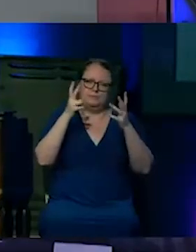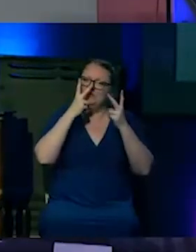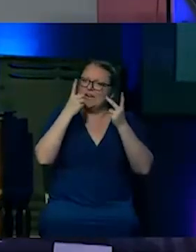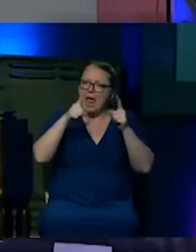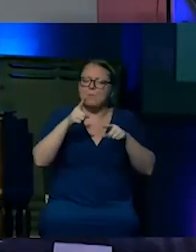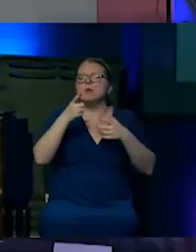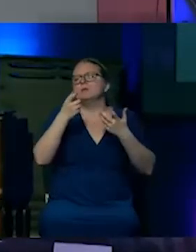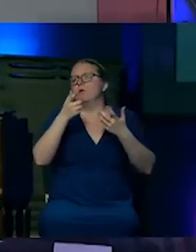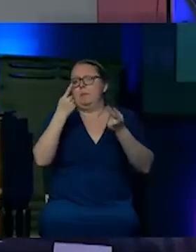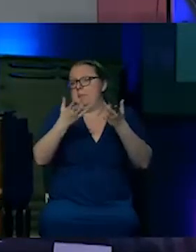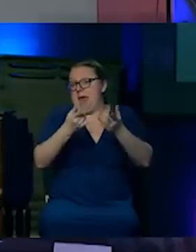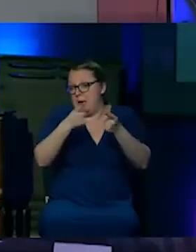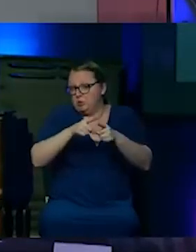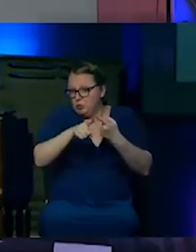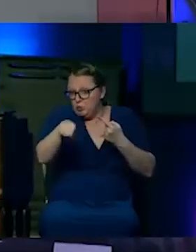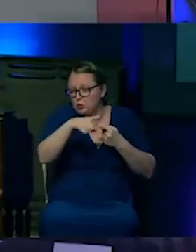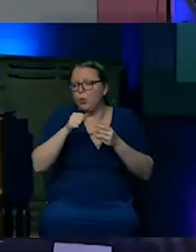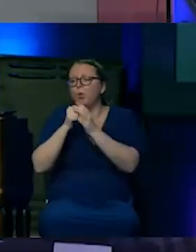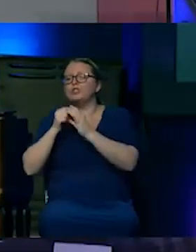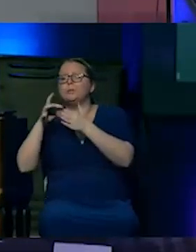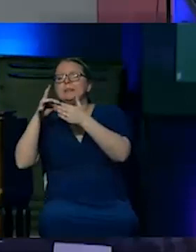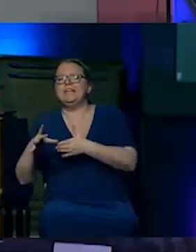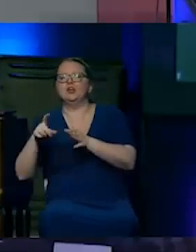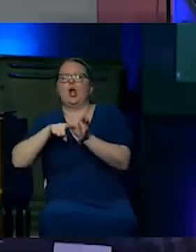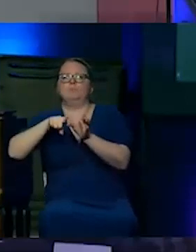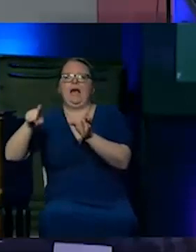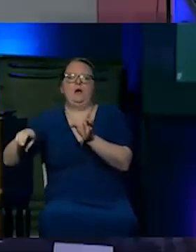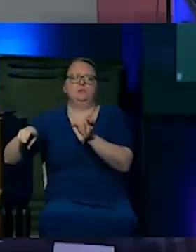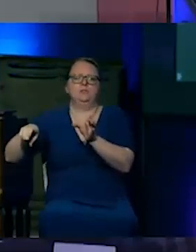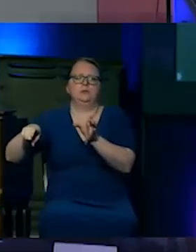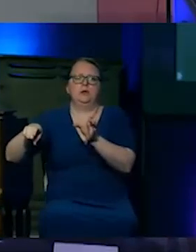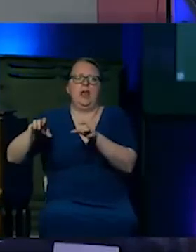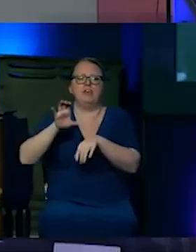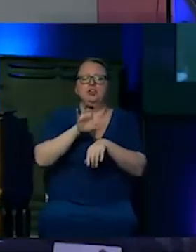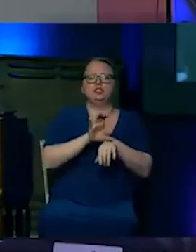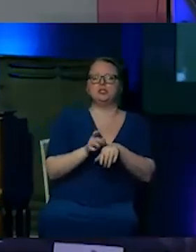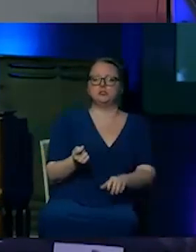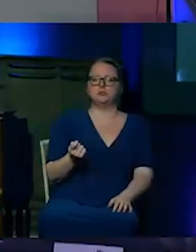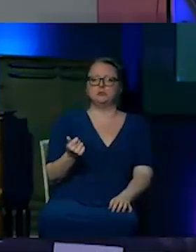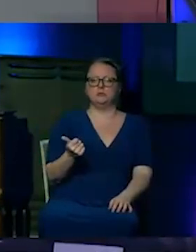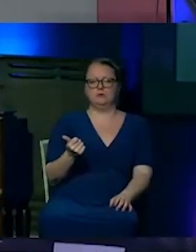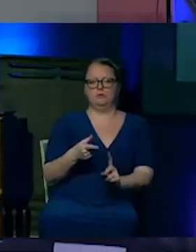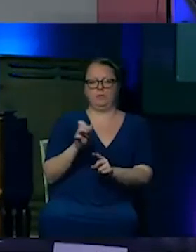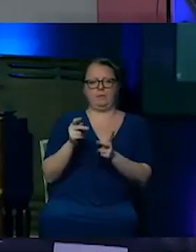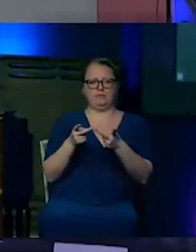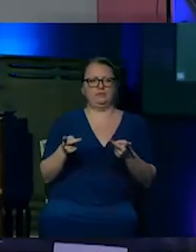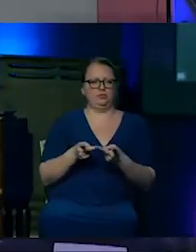happened to you. A musician or a worship leader comes out, and then the church removes them from that position.